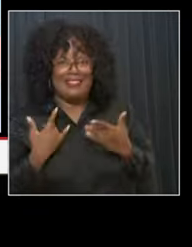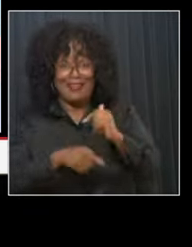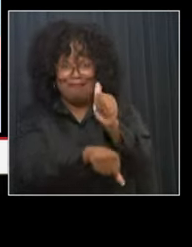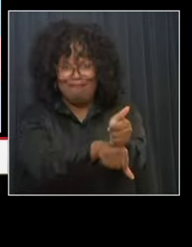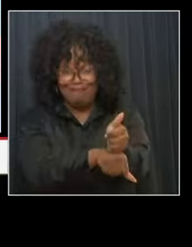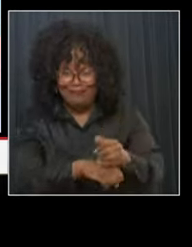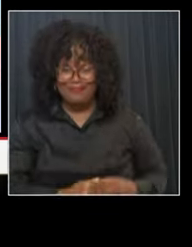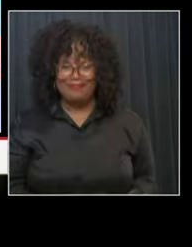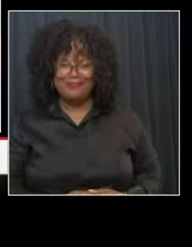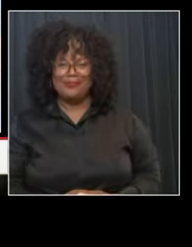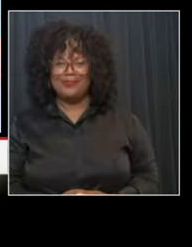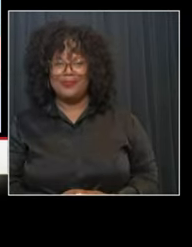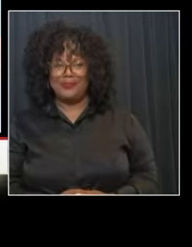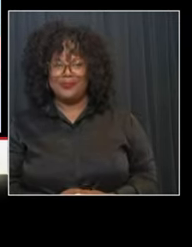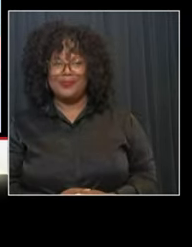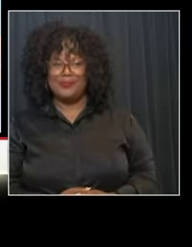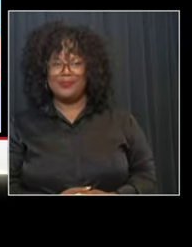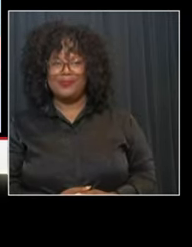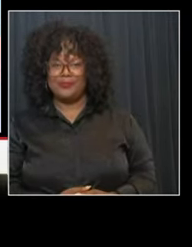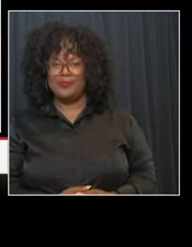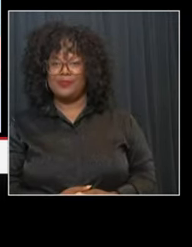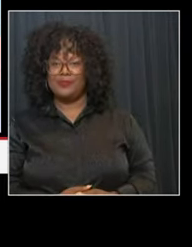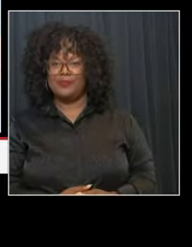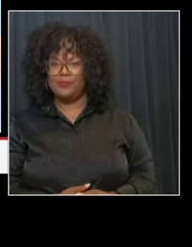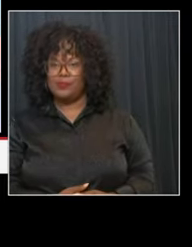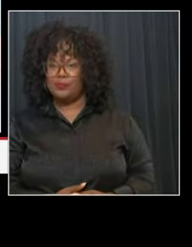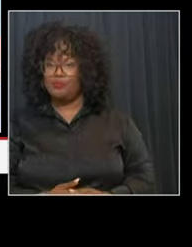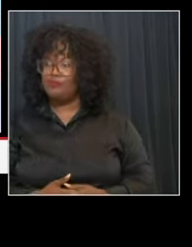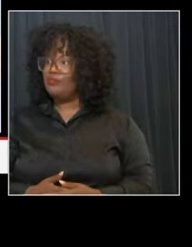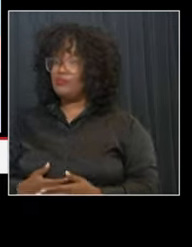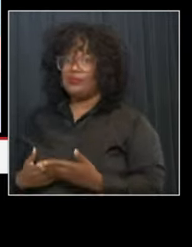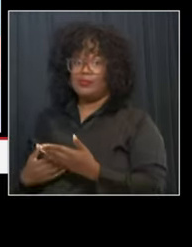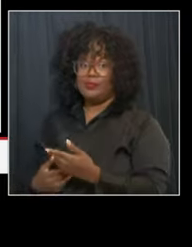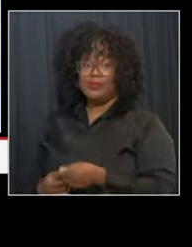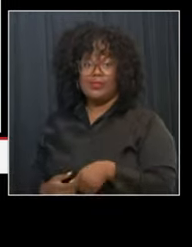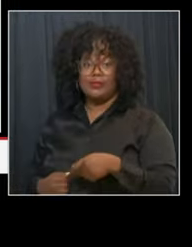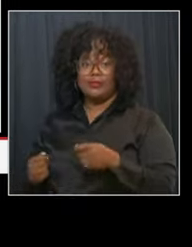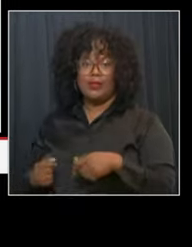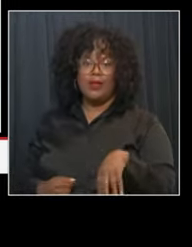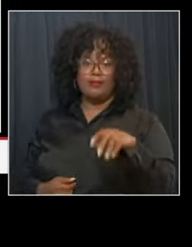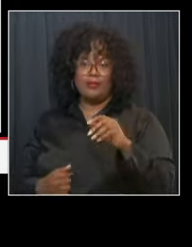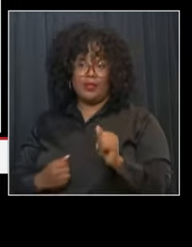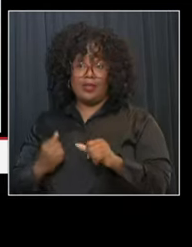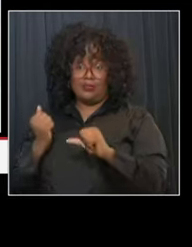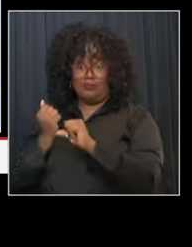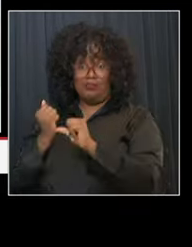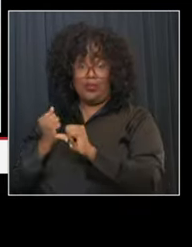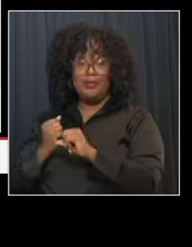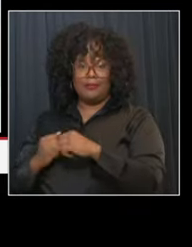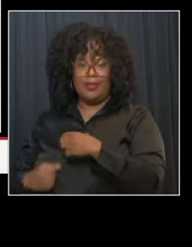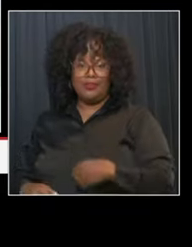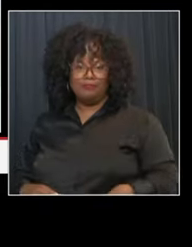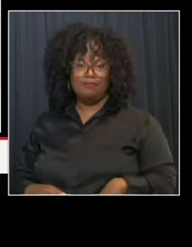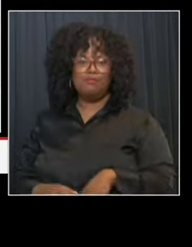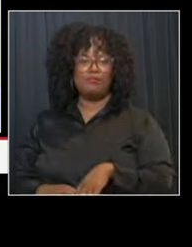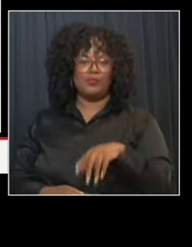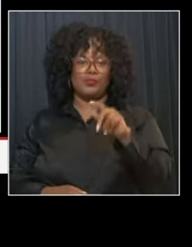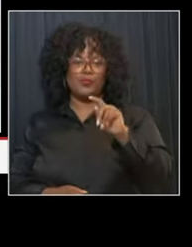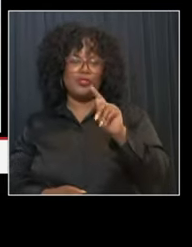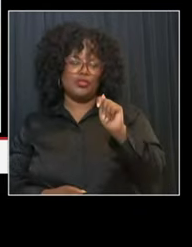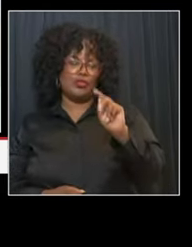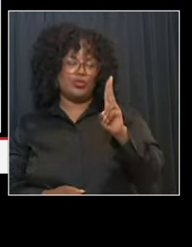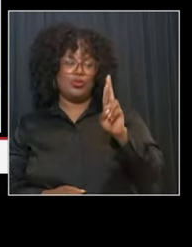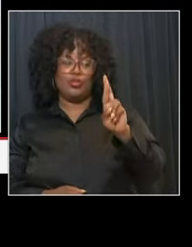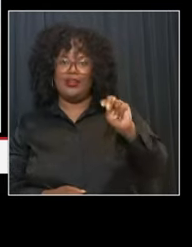Thank you, Director. Next, we will hear from Deputy Mayor Turnage for some of our investments in health. Thank you,